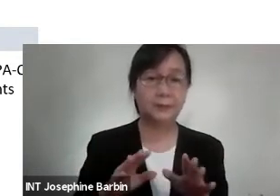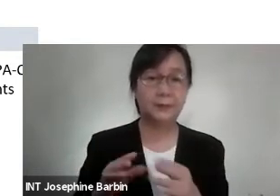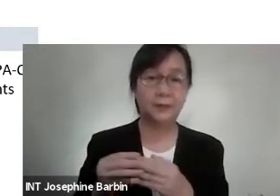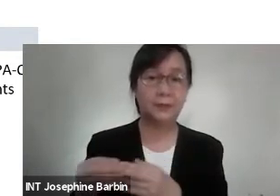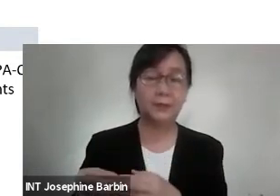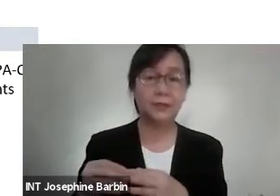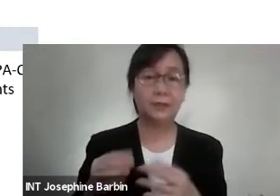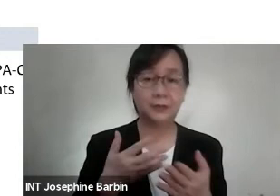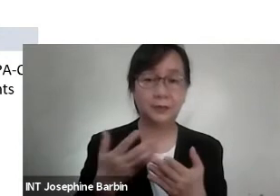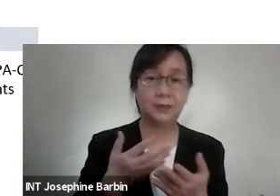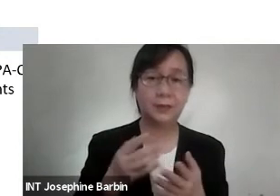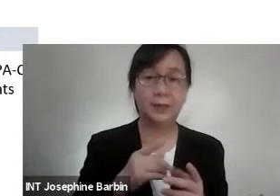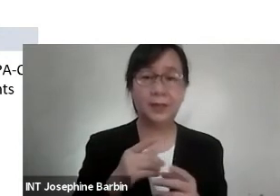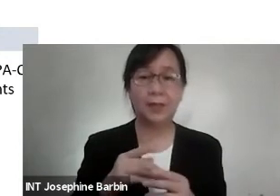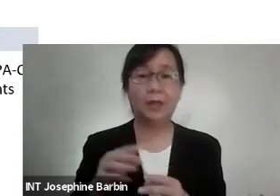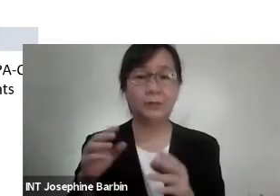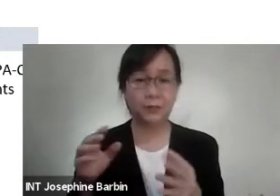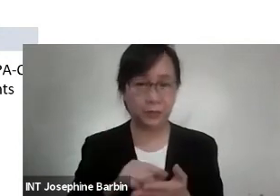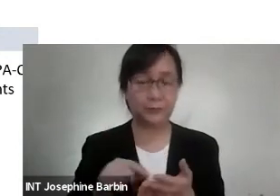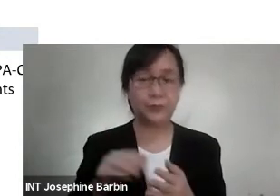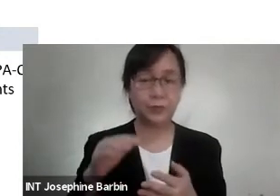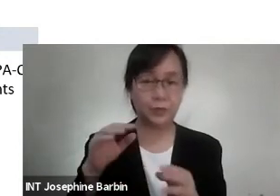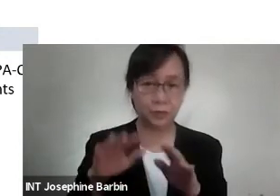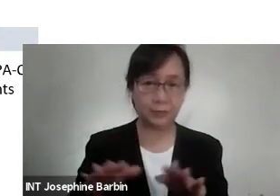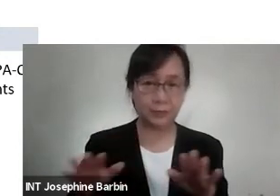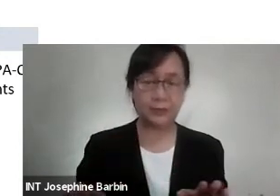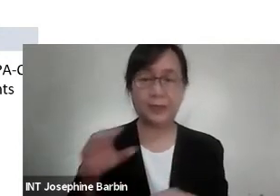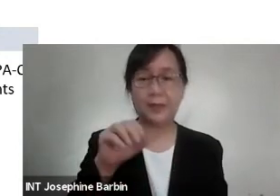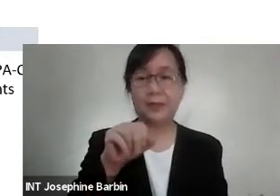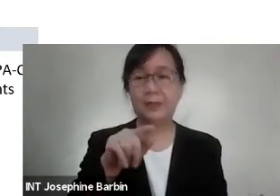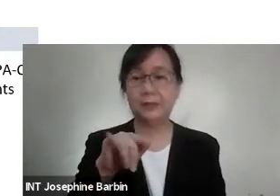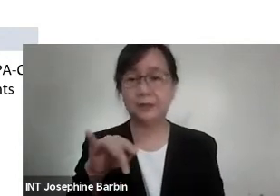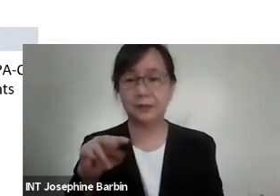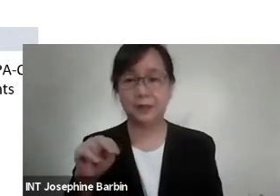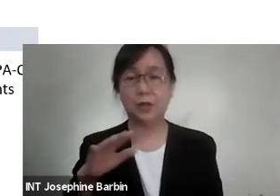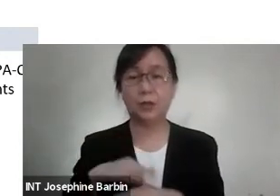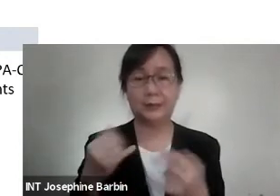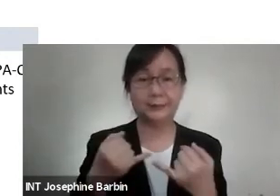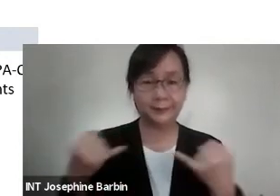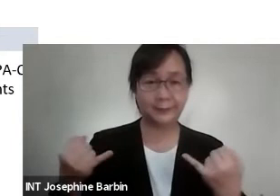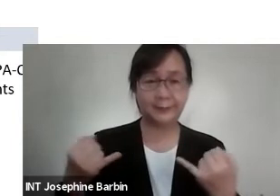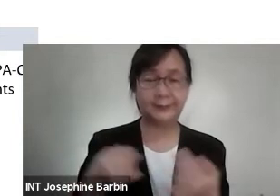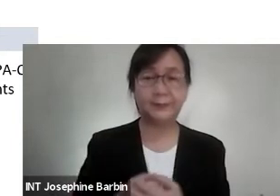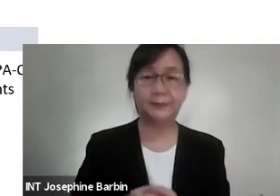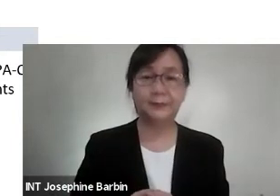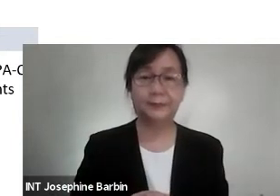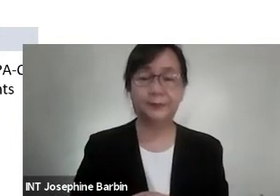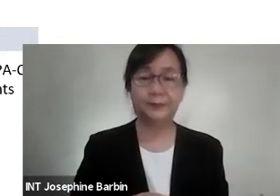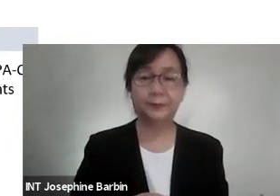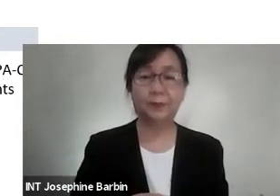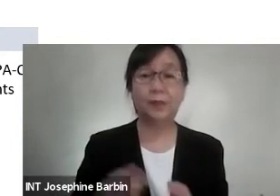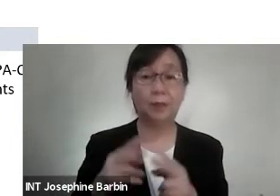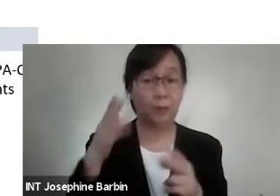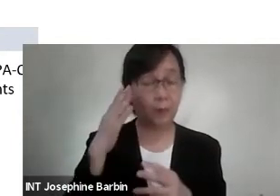consultation of the draft with children in ASEAN online. These are the the